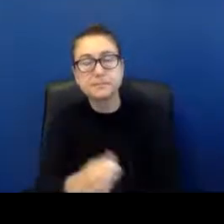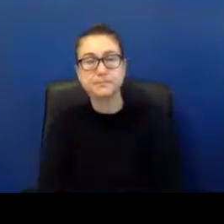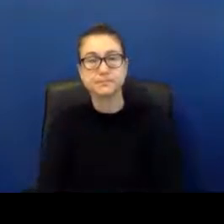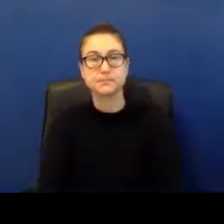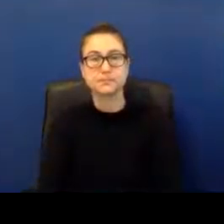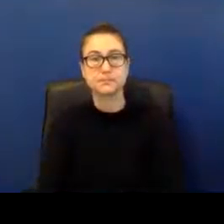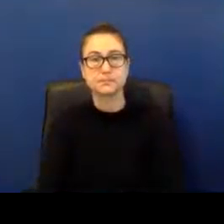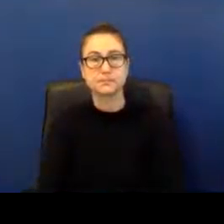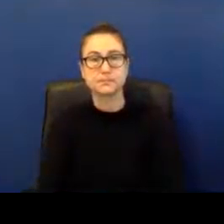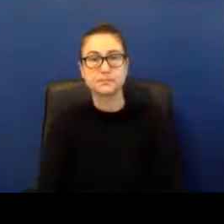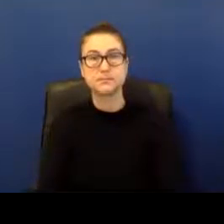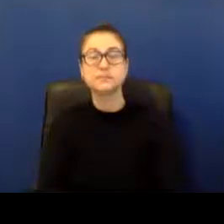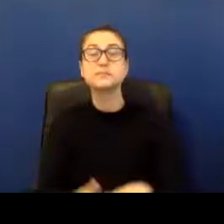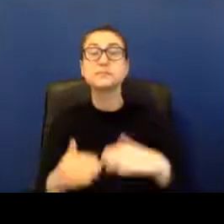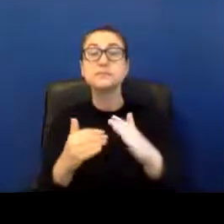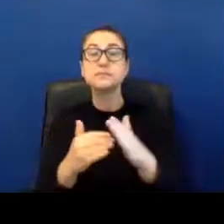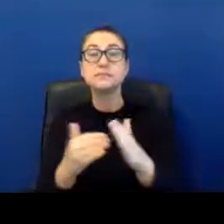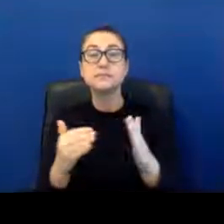guided pathways.